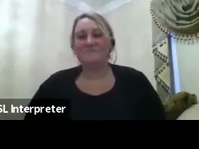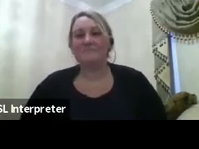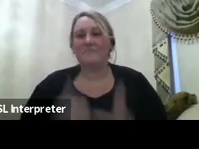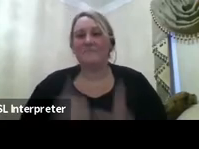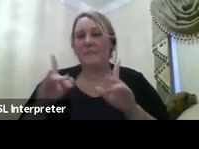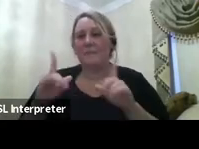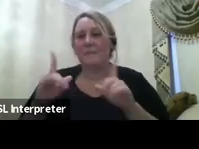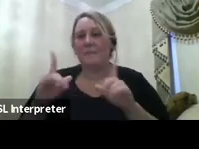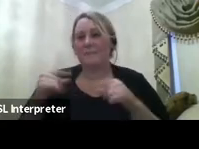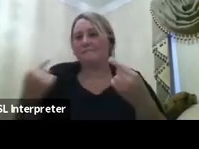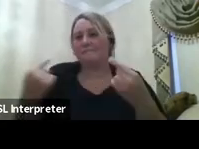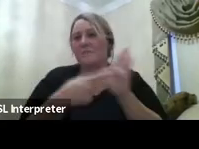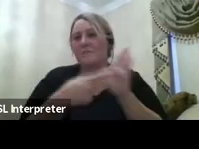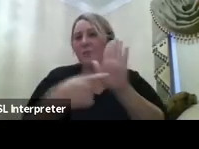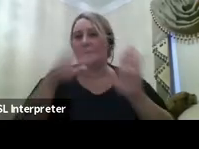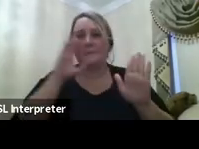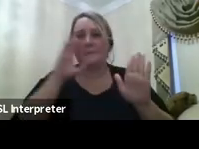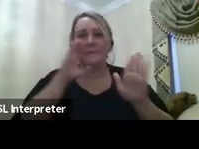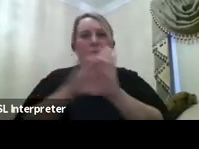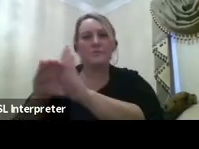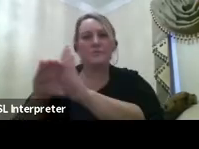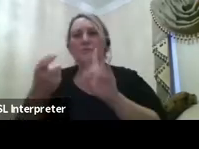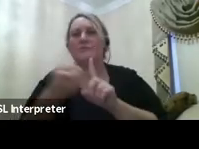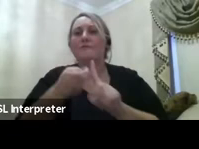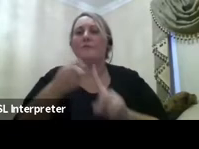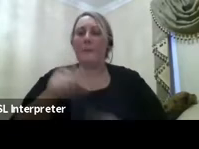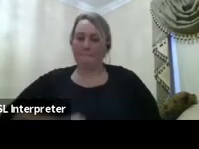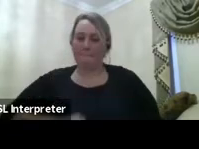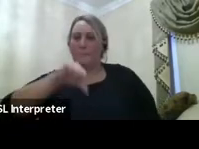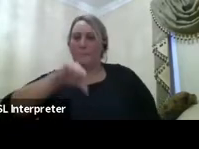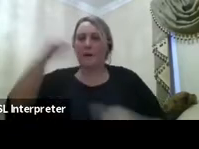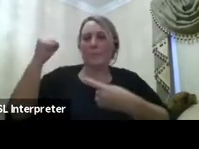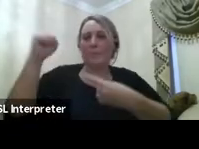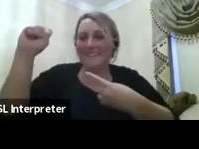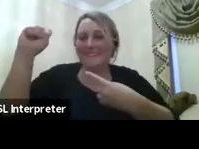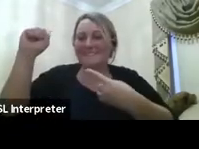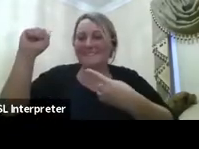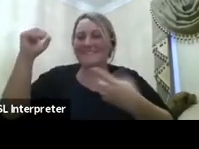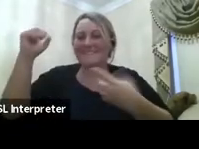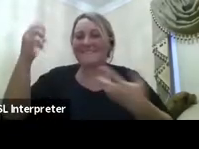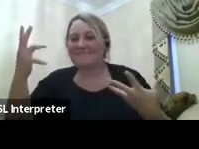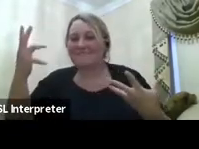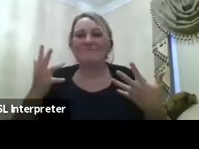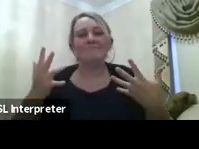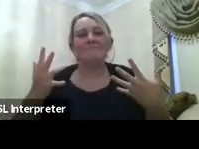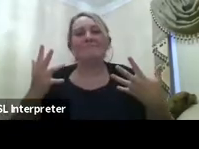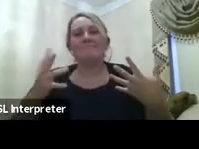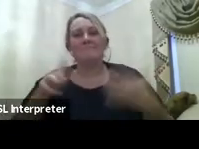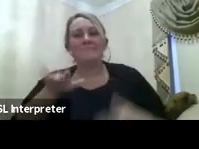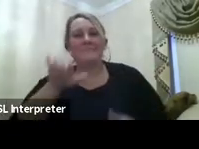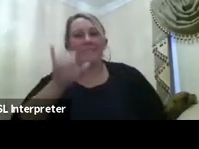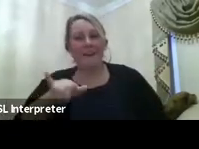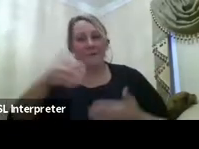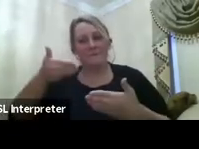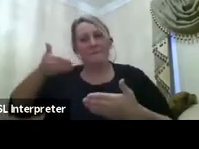marches, pride protests, um, prior to the more commercialization of pride,